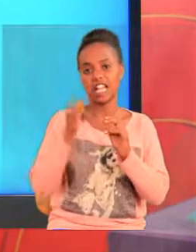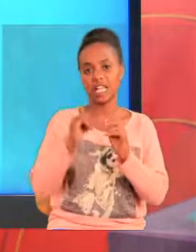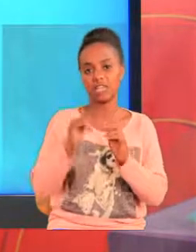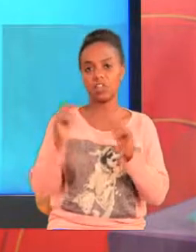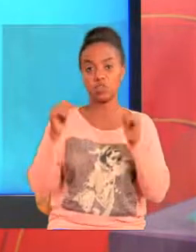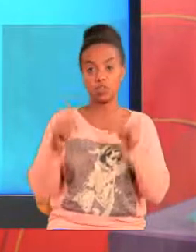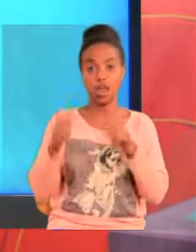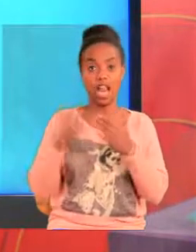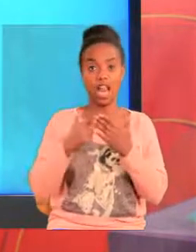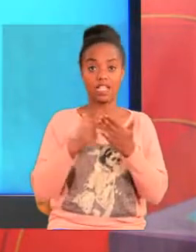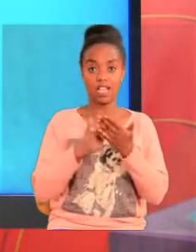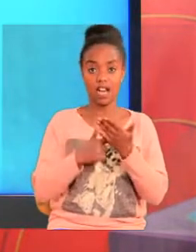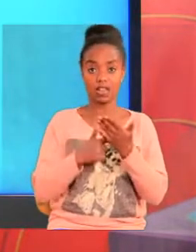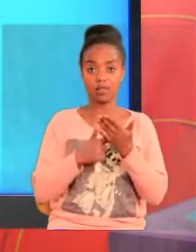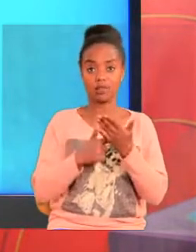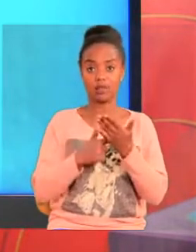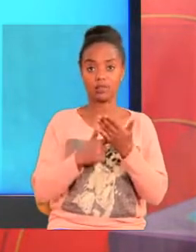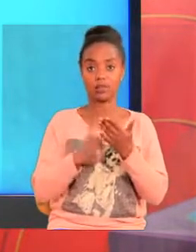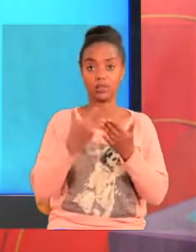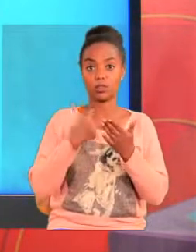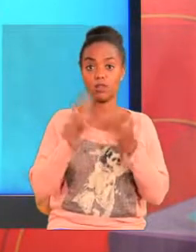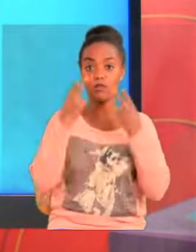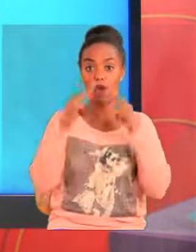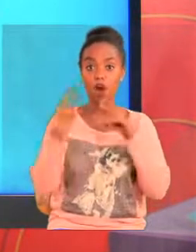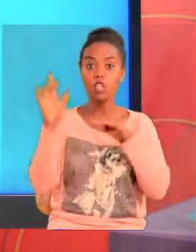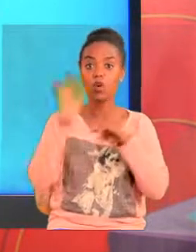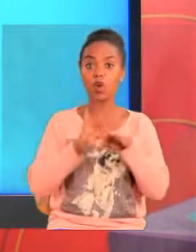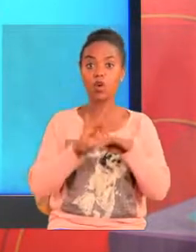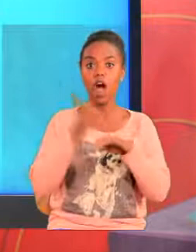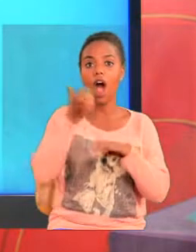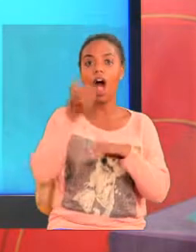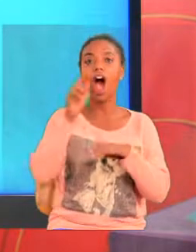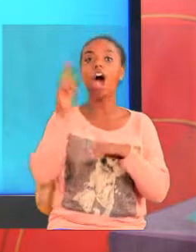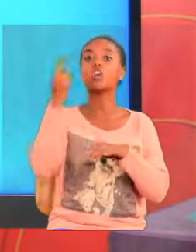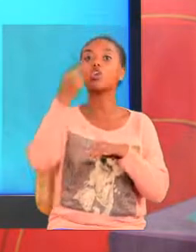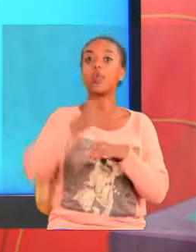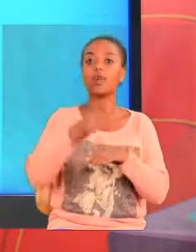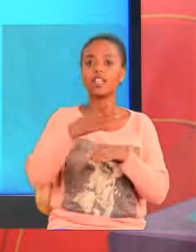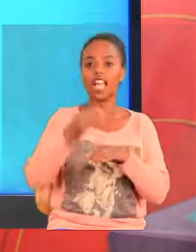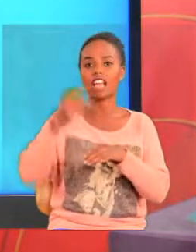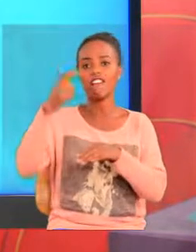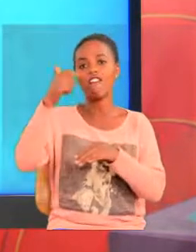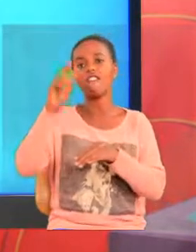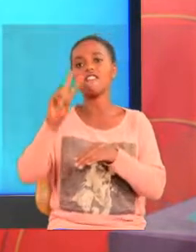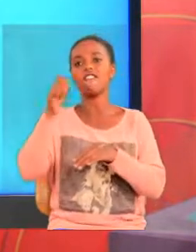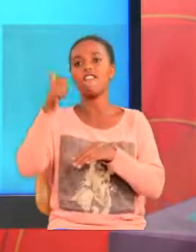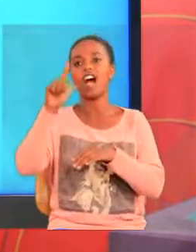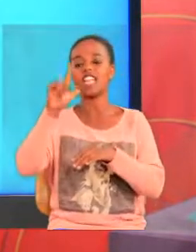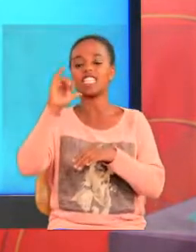On today's lesson, we focus on arguments and validity.